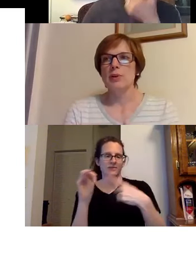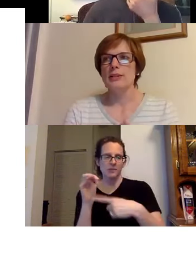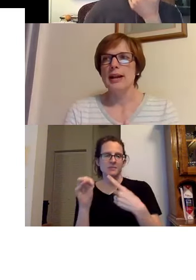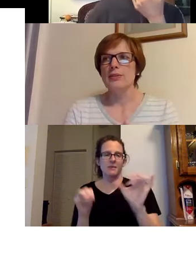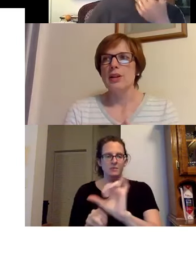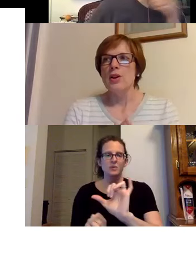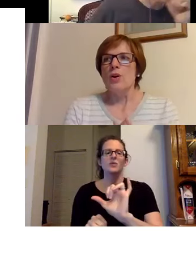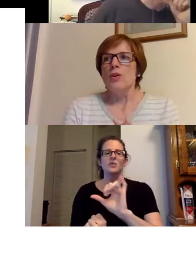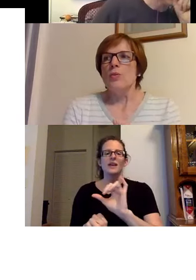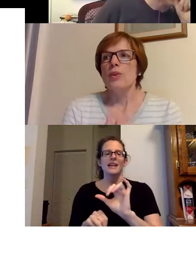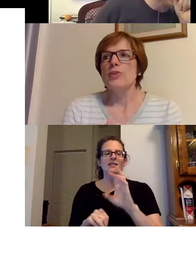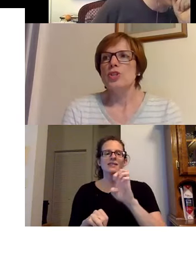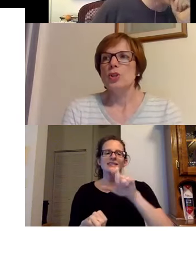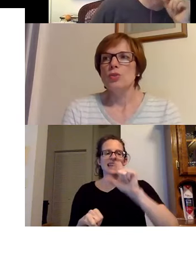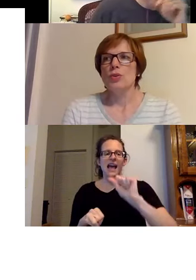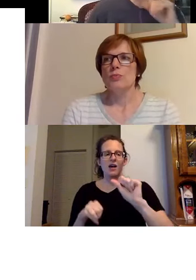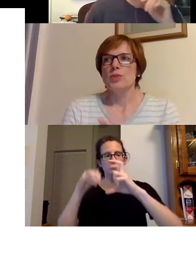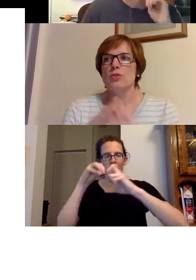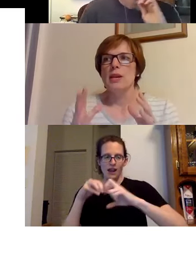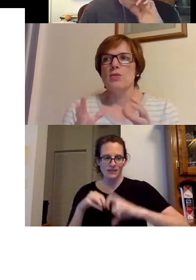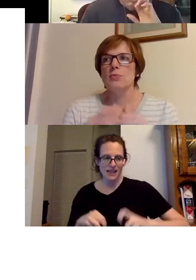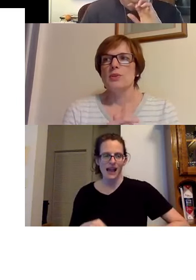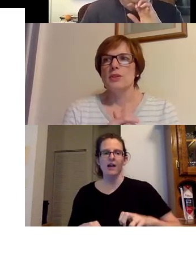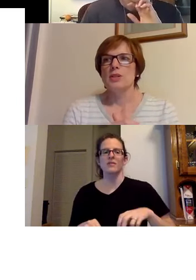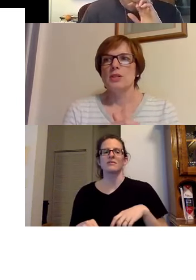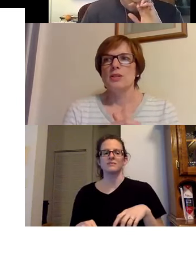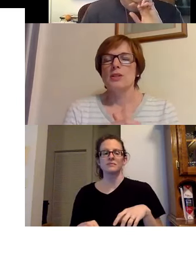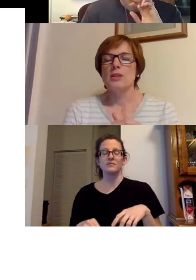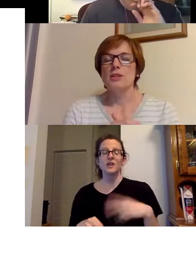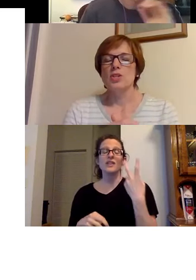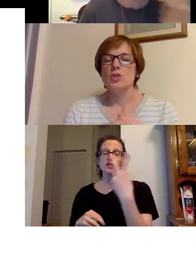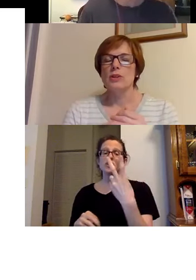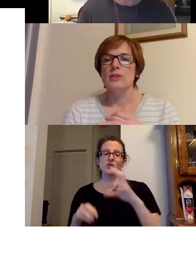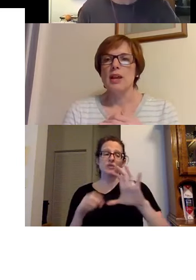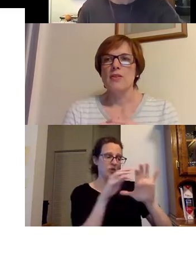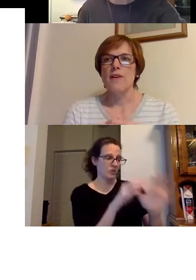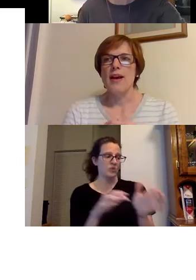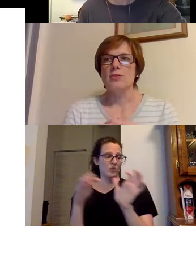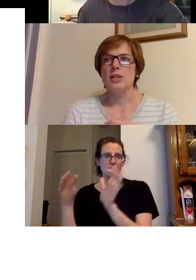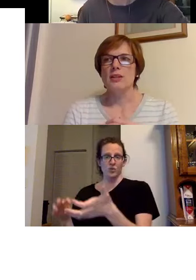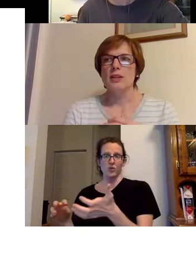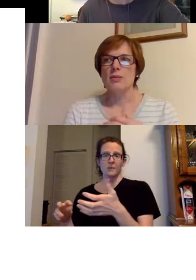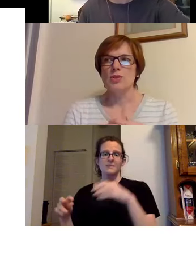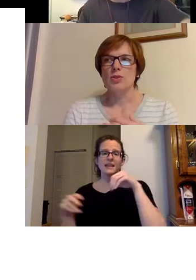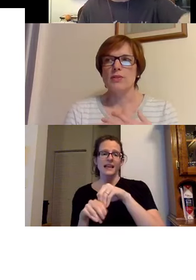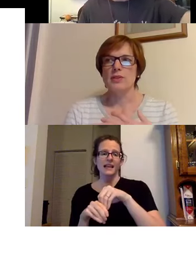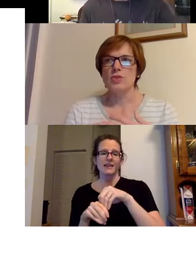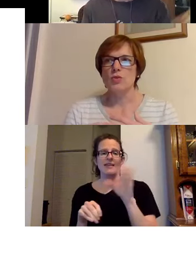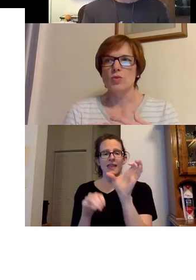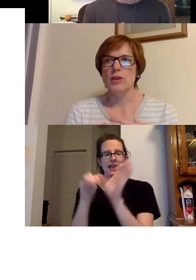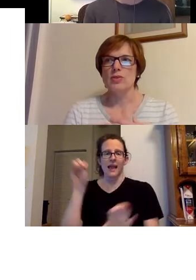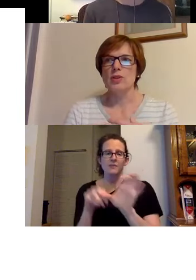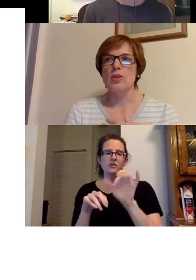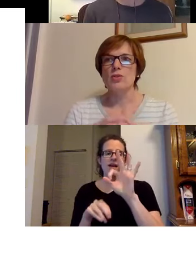naturally break down. Well, there's two main groups of constituents that are found in the chemistry of